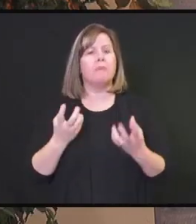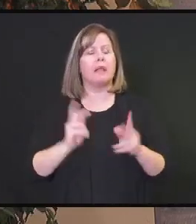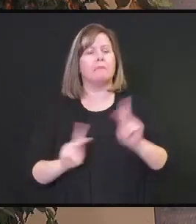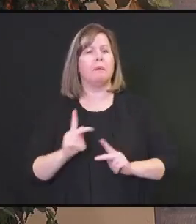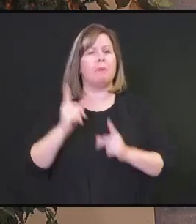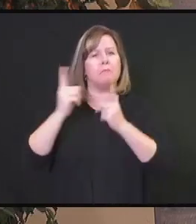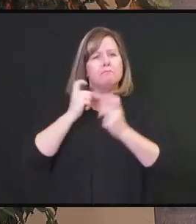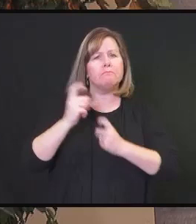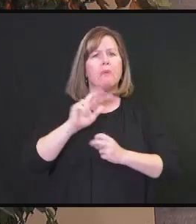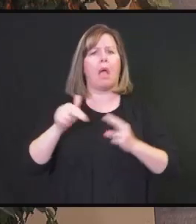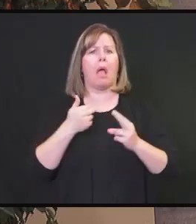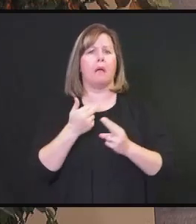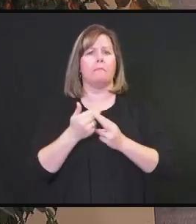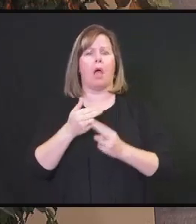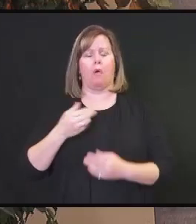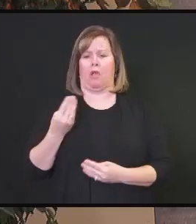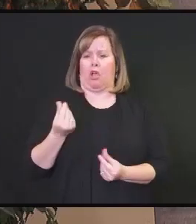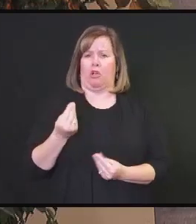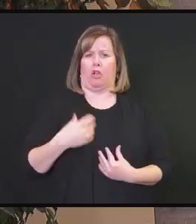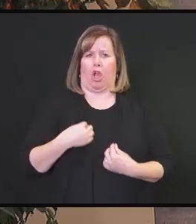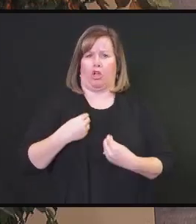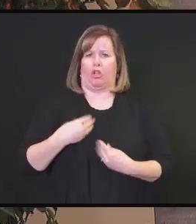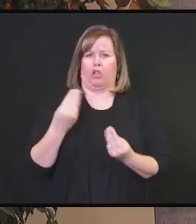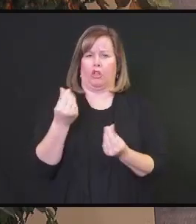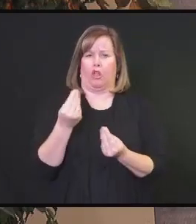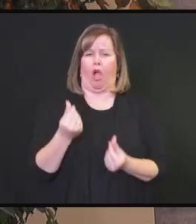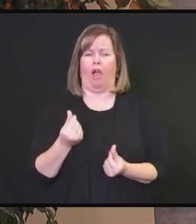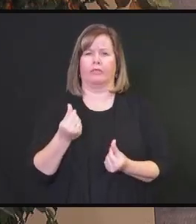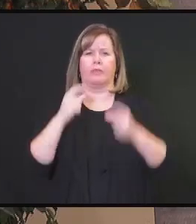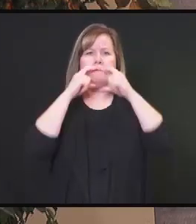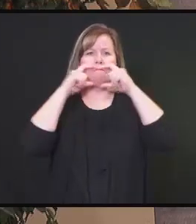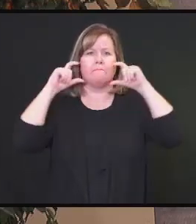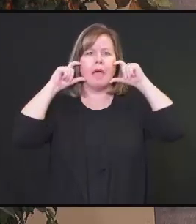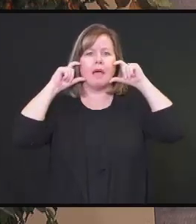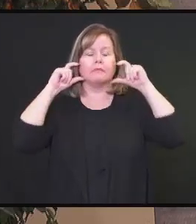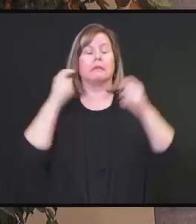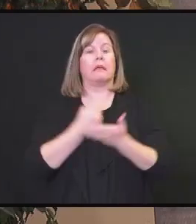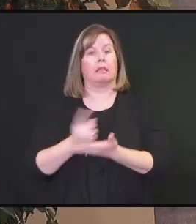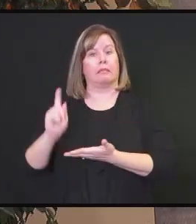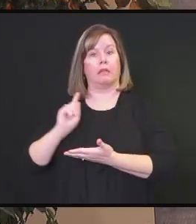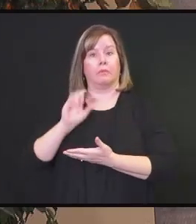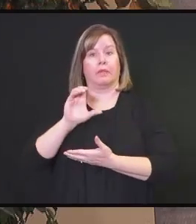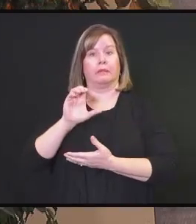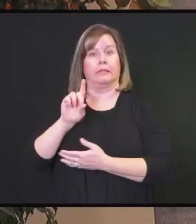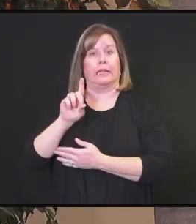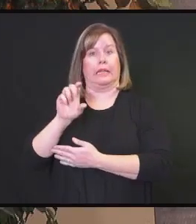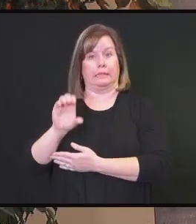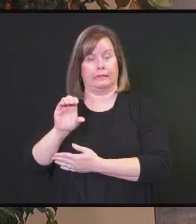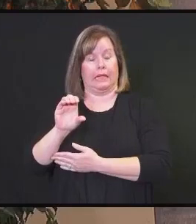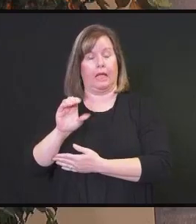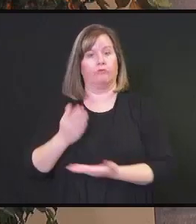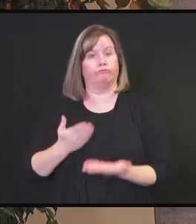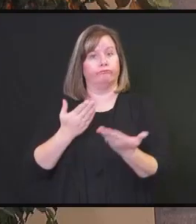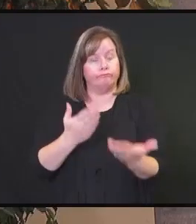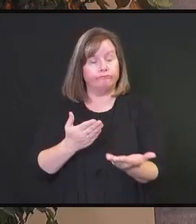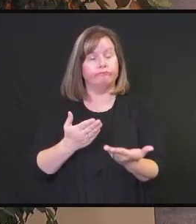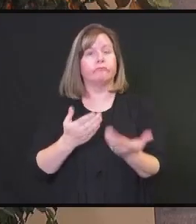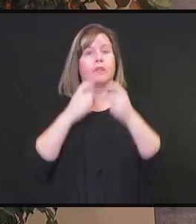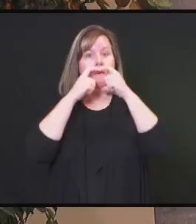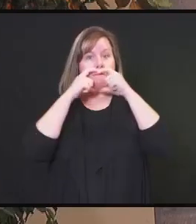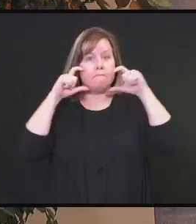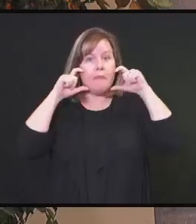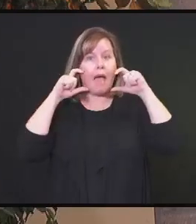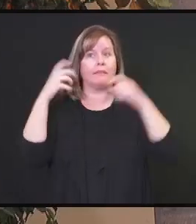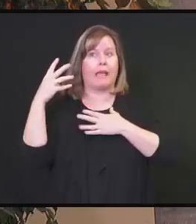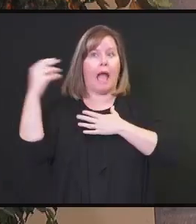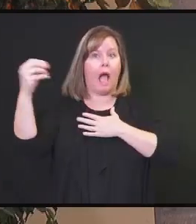masks. Last week the CDC recommended that anyone who's going out into public wear a cloth mask. We're